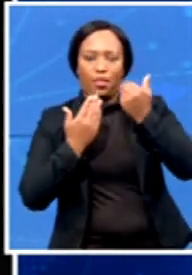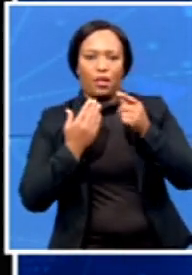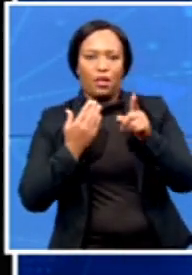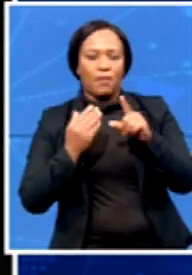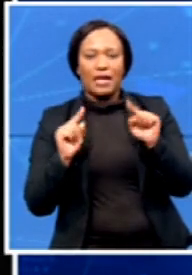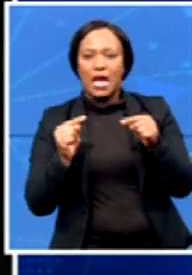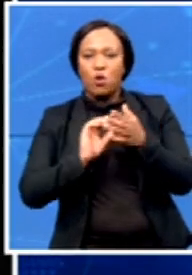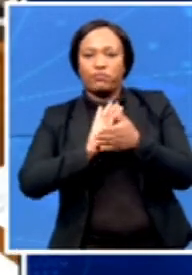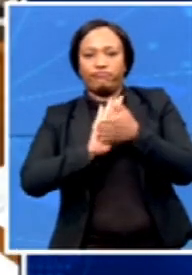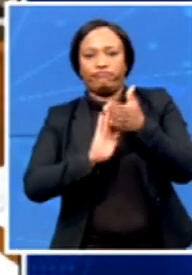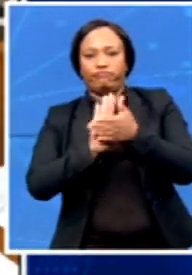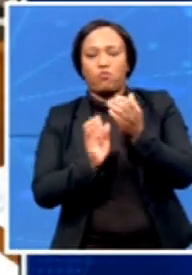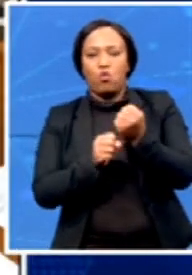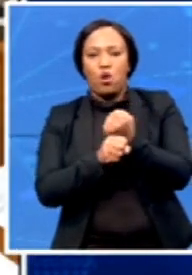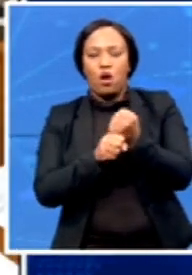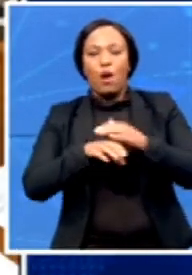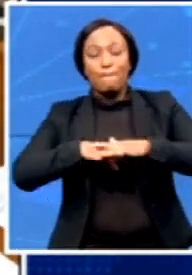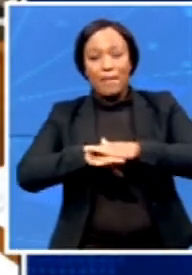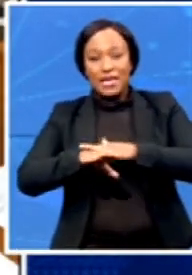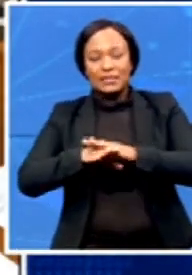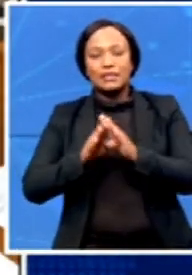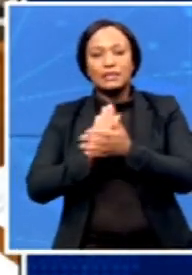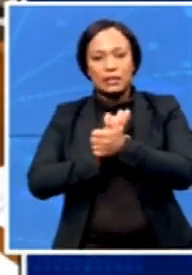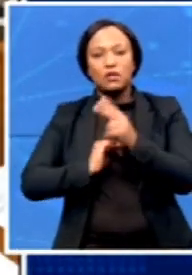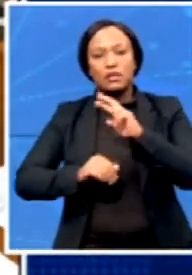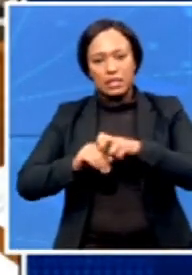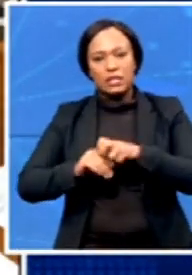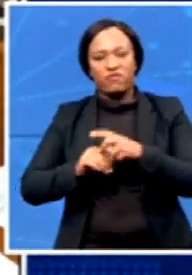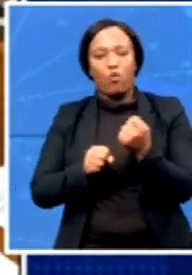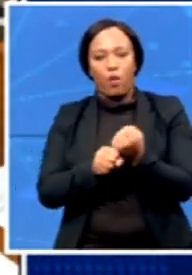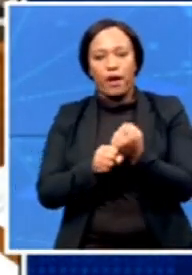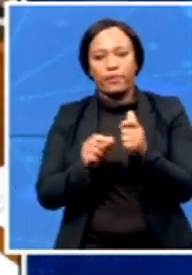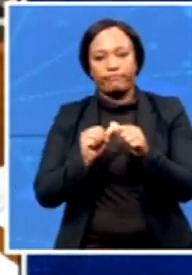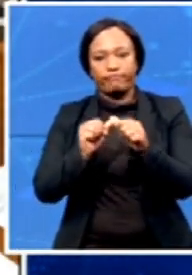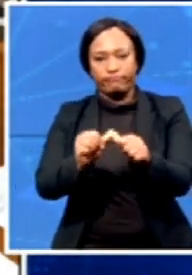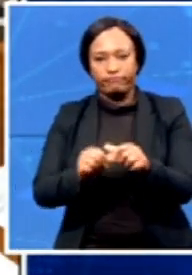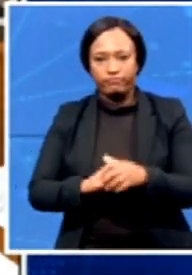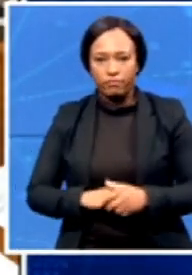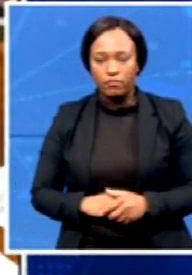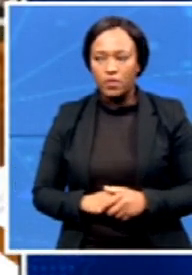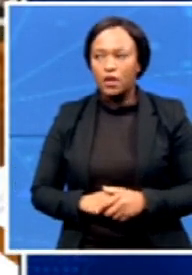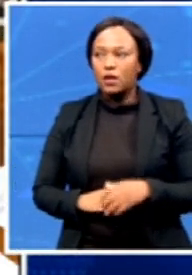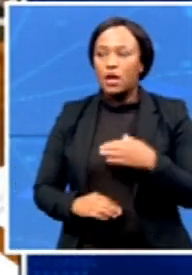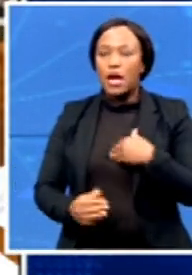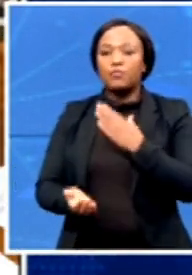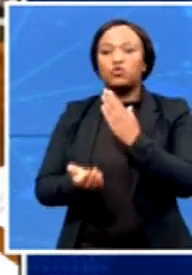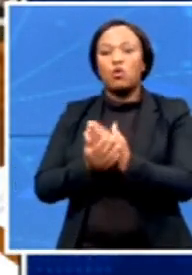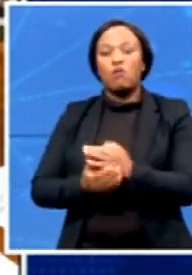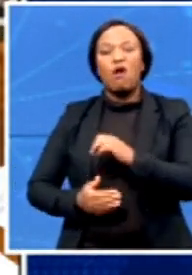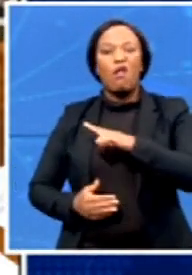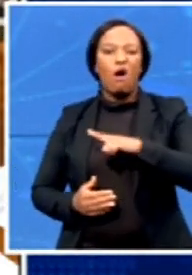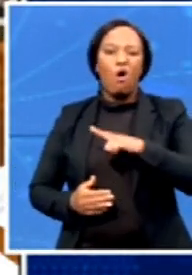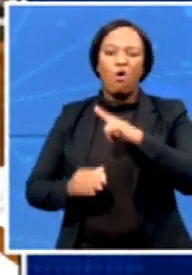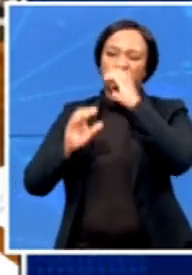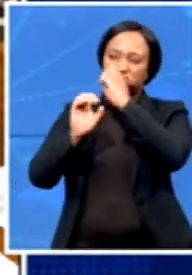skills. I'm sure you have long-term plans, but in the short term, as we speak, in the next